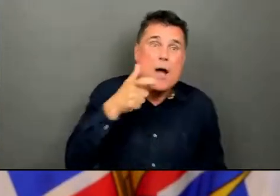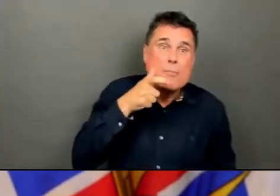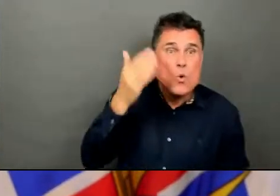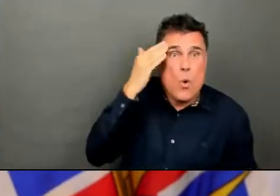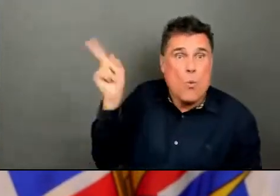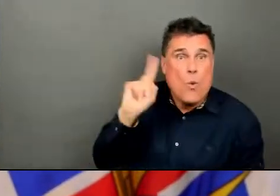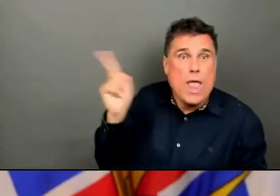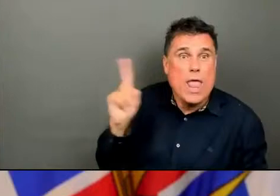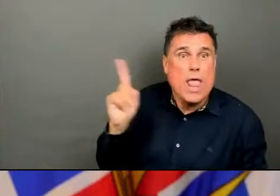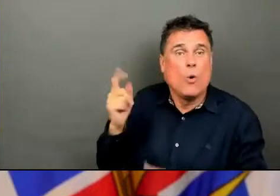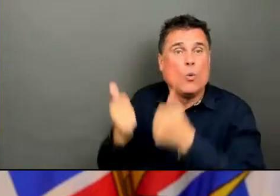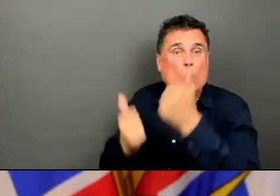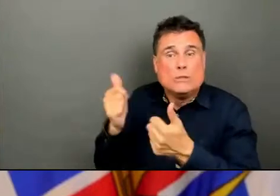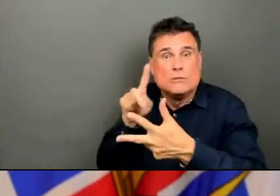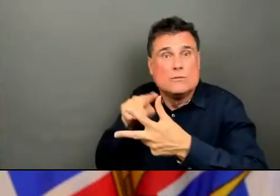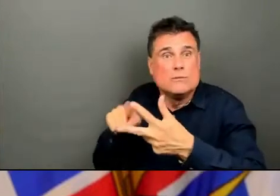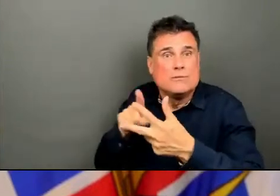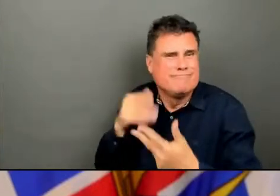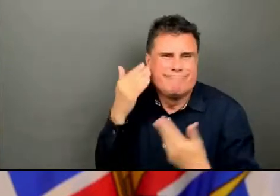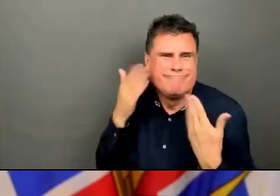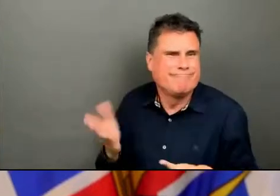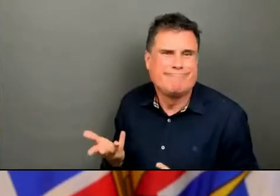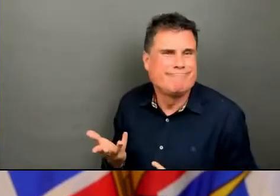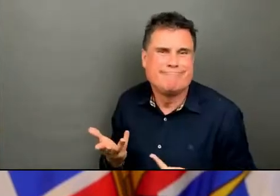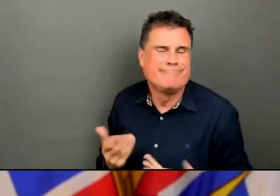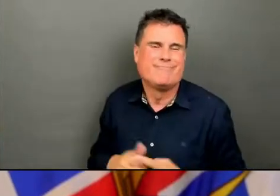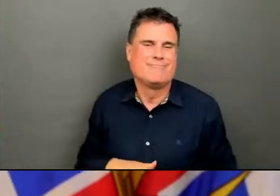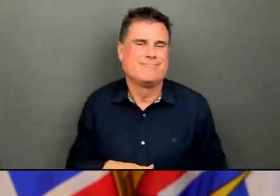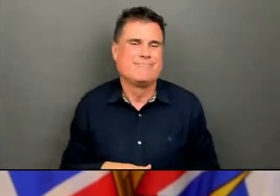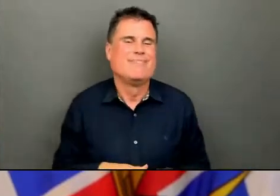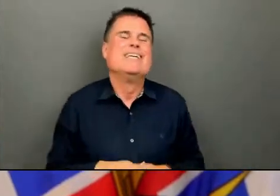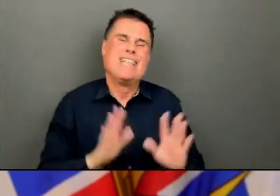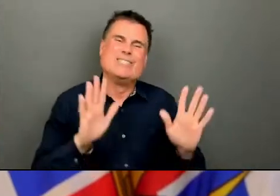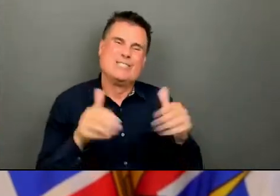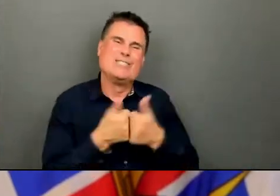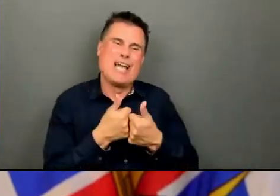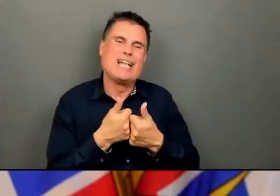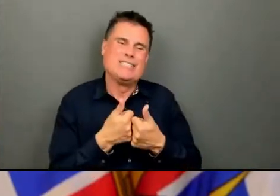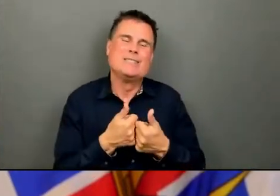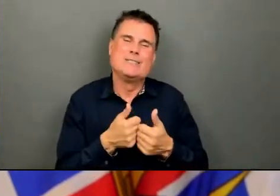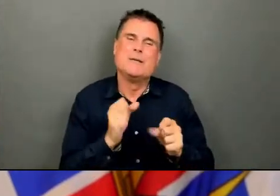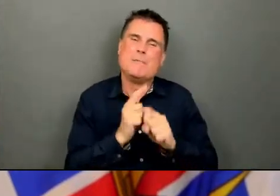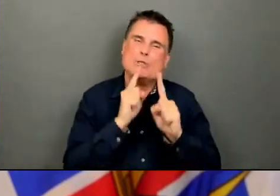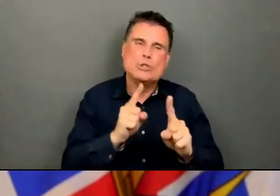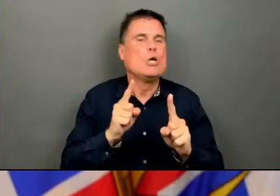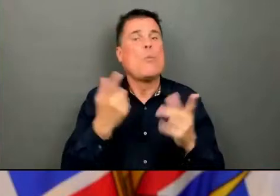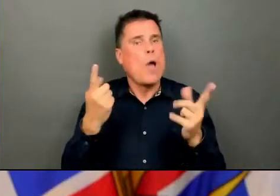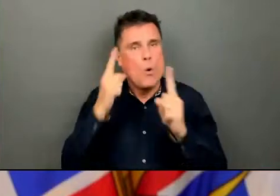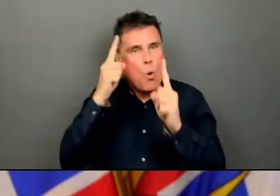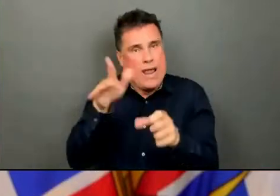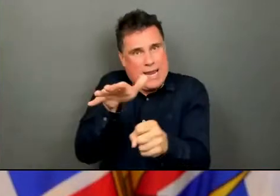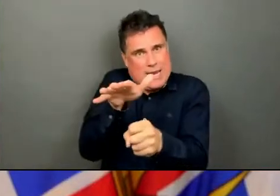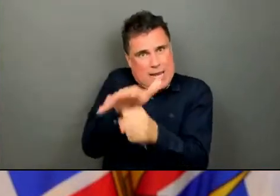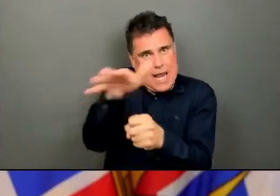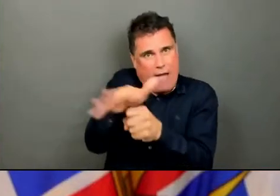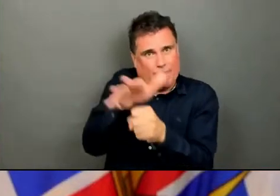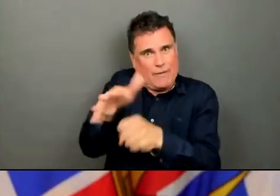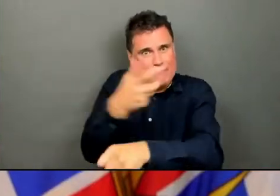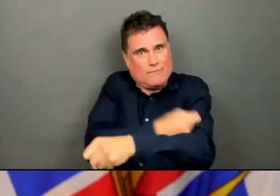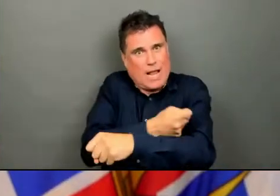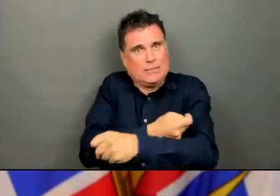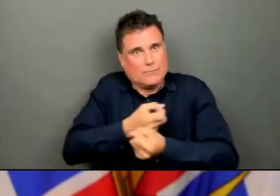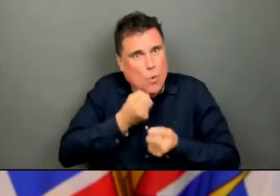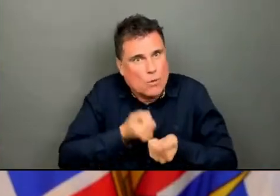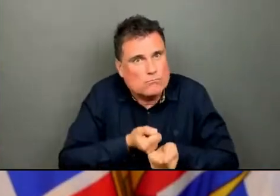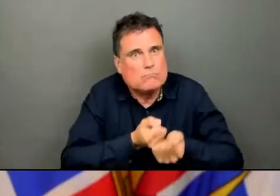challenging game in a way to make sure that we have enough vaccine for every clinic with the shipments that are coming in on a periodic